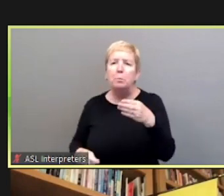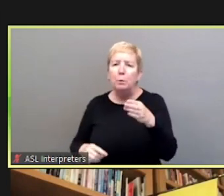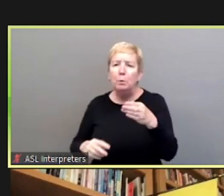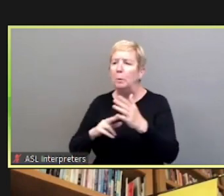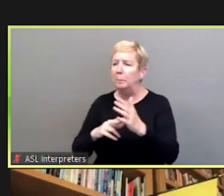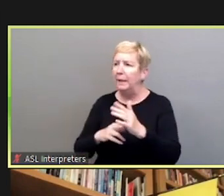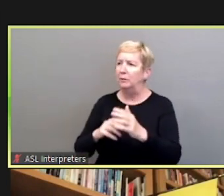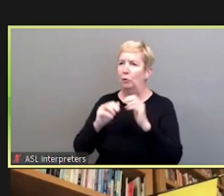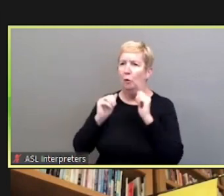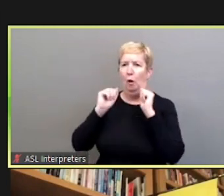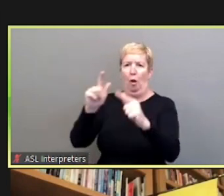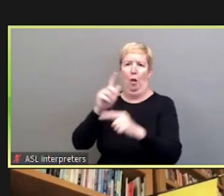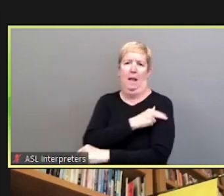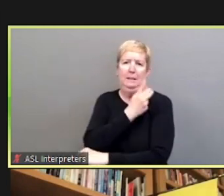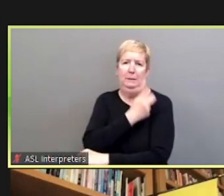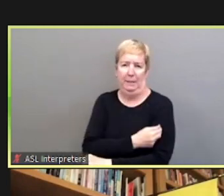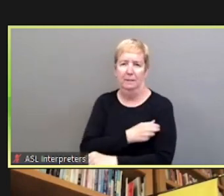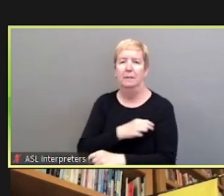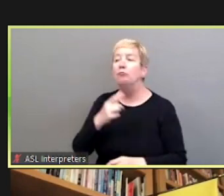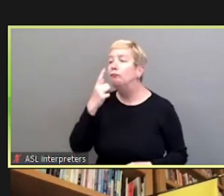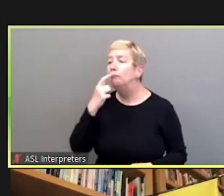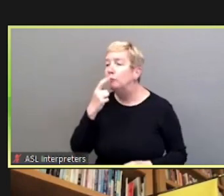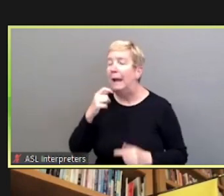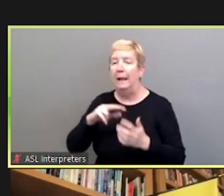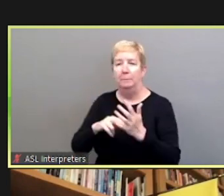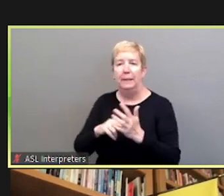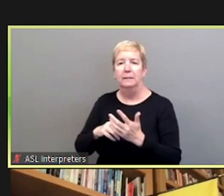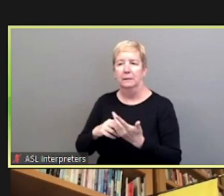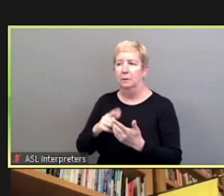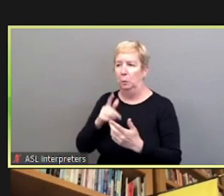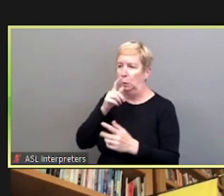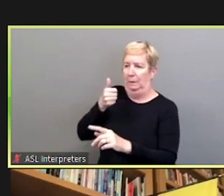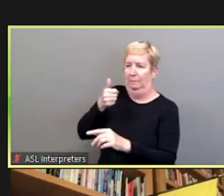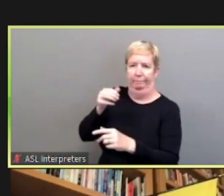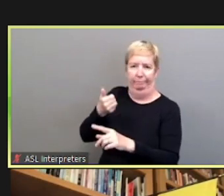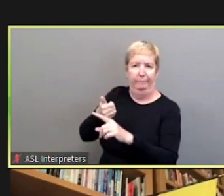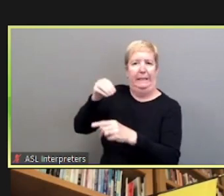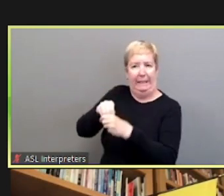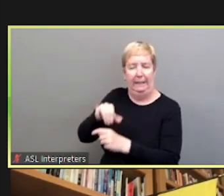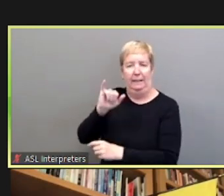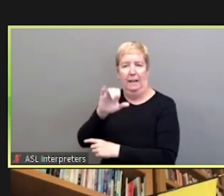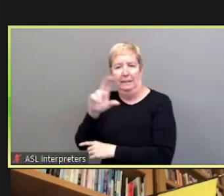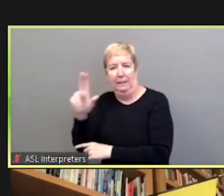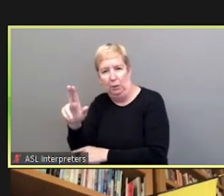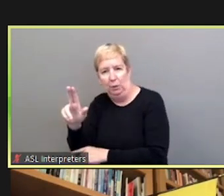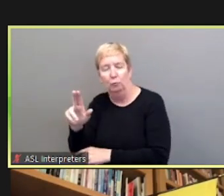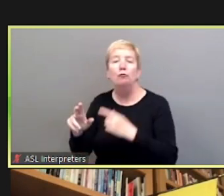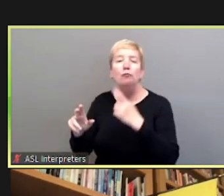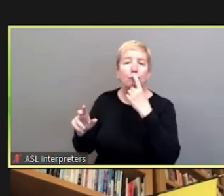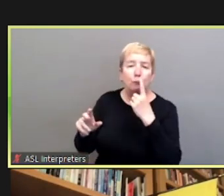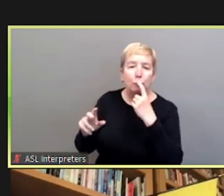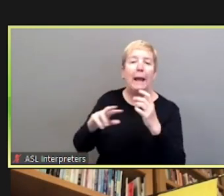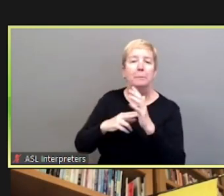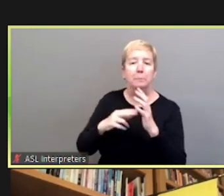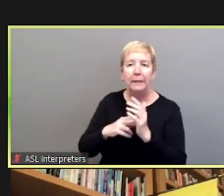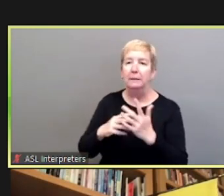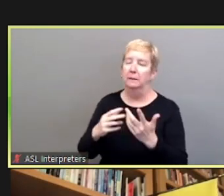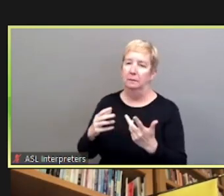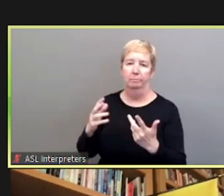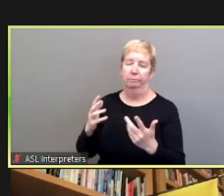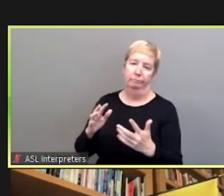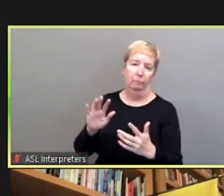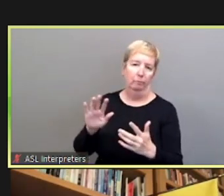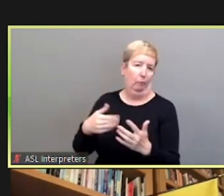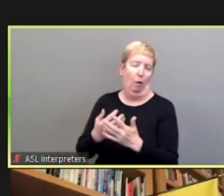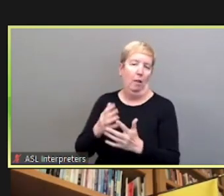hospitalizations. The red lines just ICU beds. Let's just look at all hospitalizations. You can see the solid blue line going up to